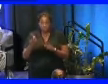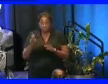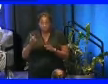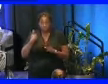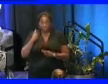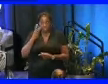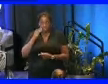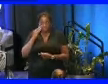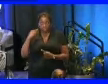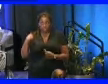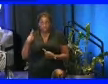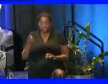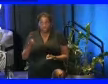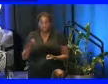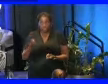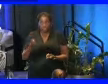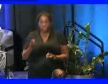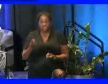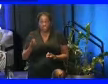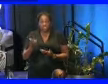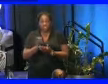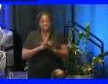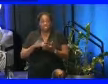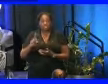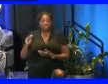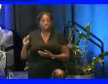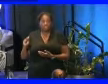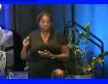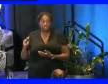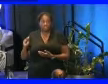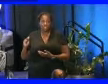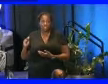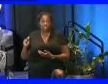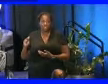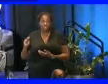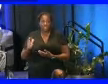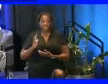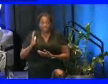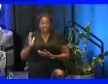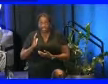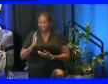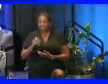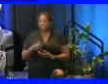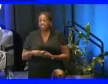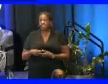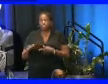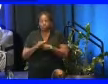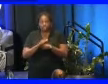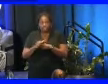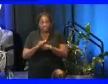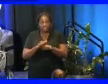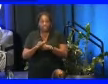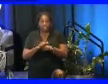lived experience, some disability etiquette, some